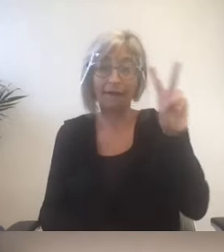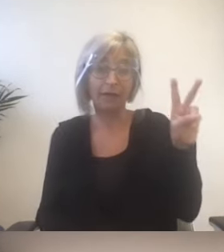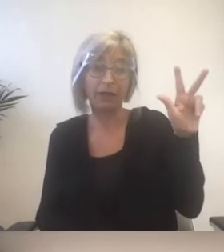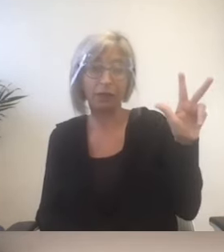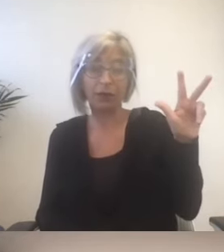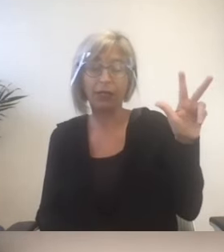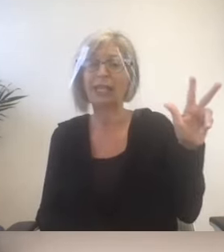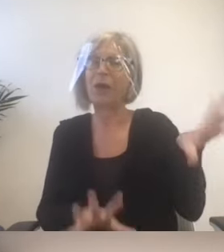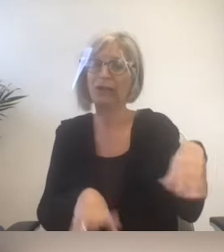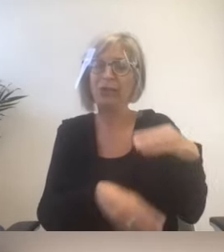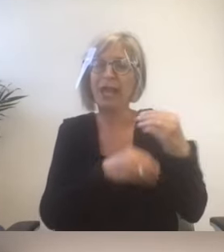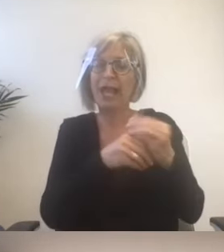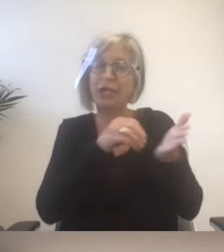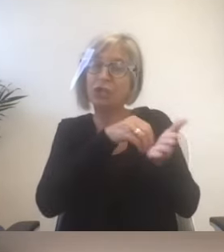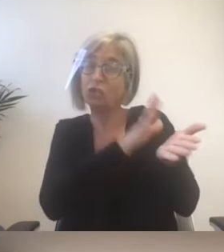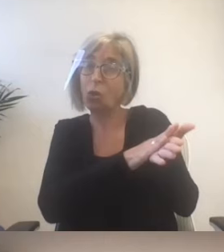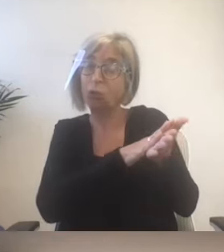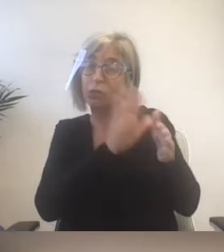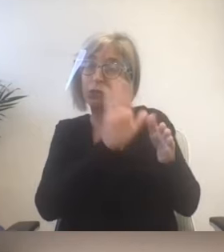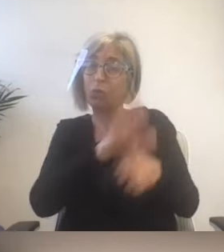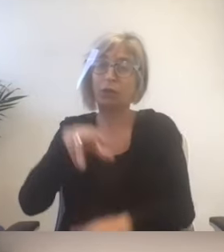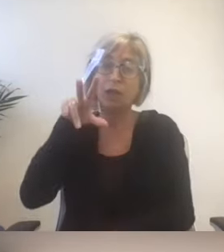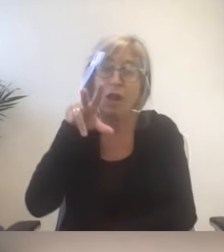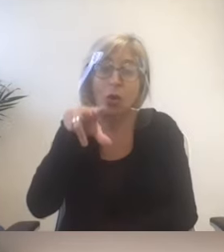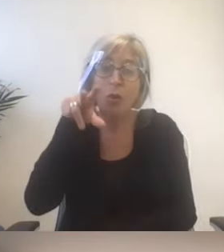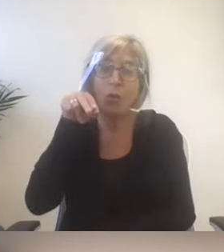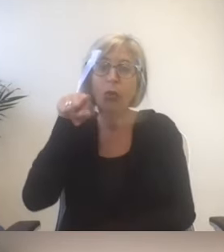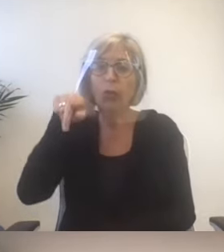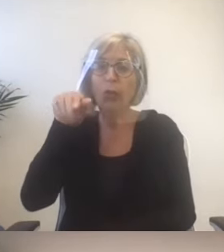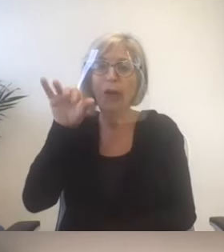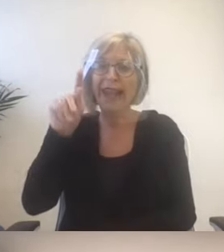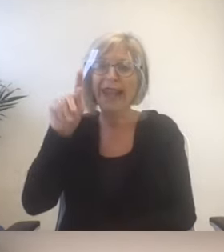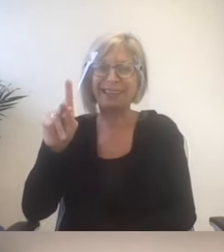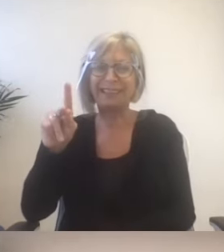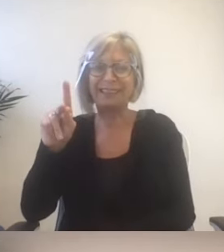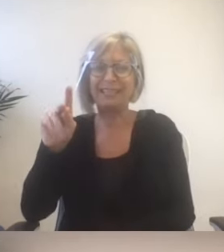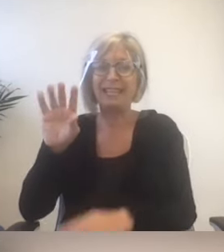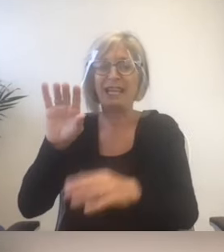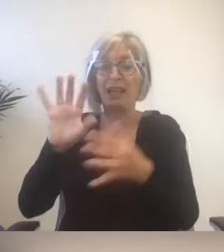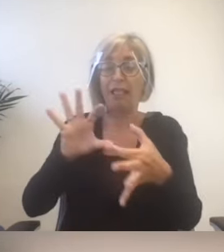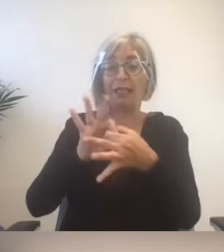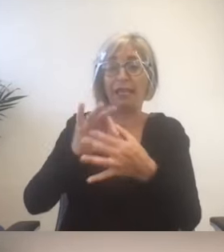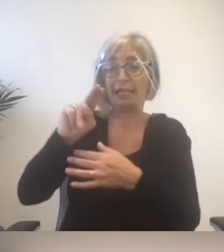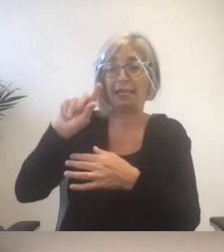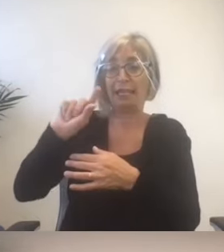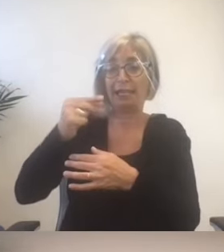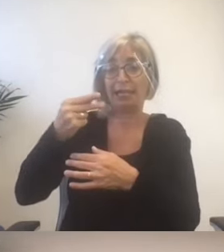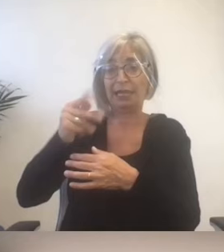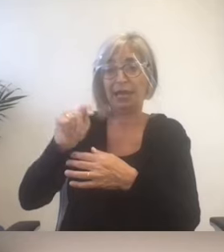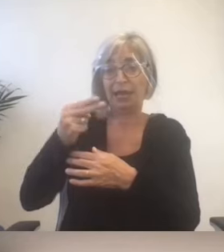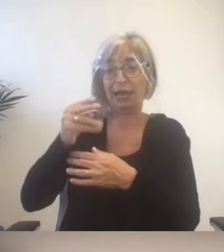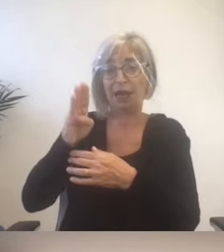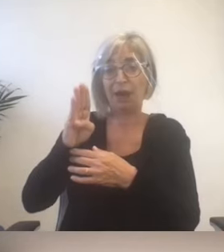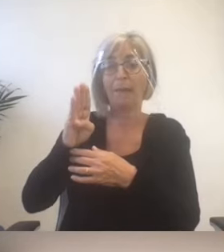note to your Quack when you send it out to somebody else, a link to your GitHub repo, and then the person receiving the Quack